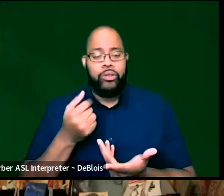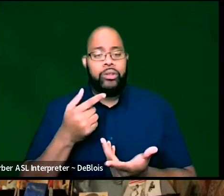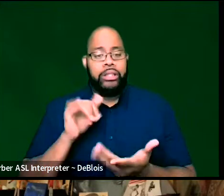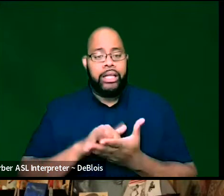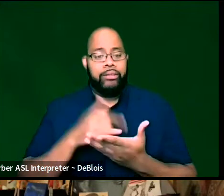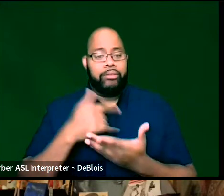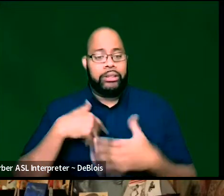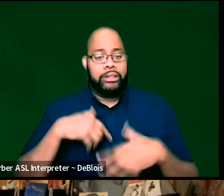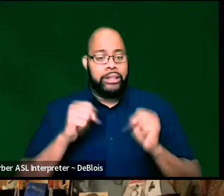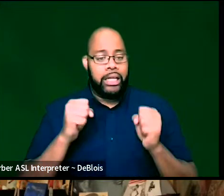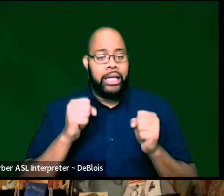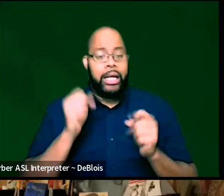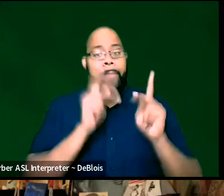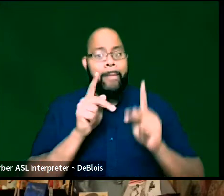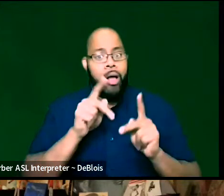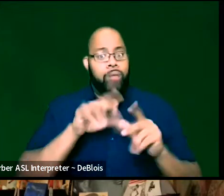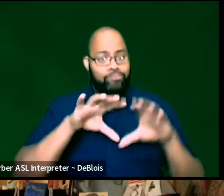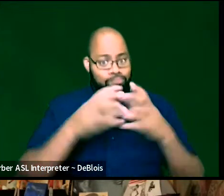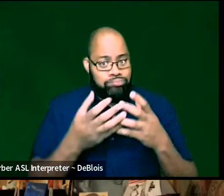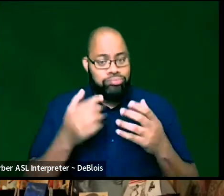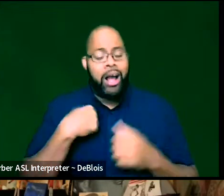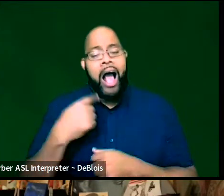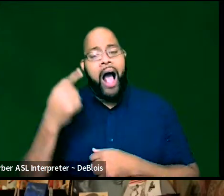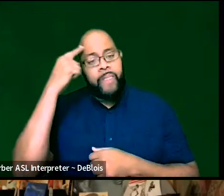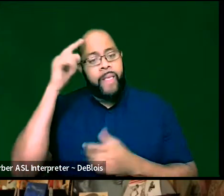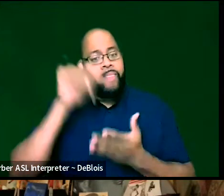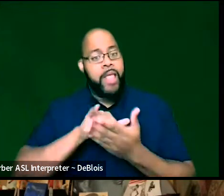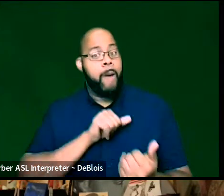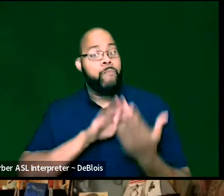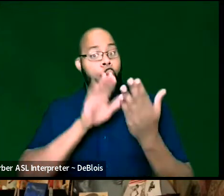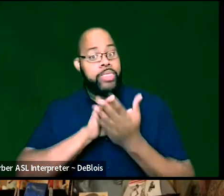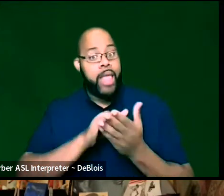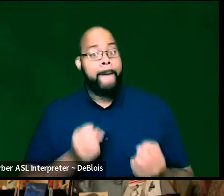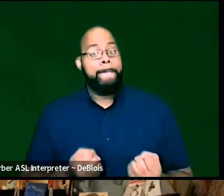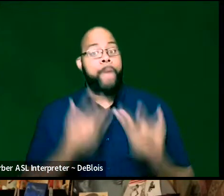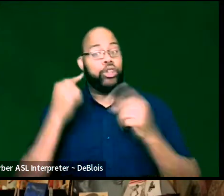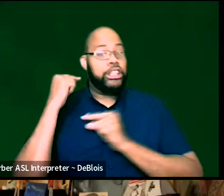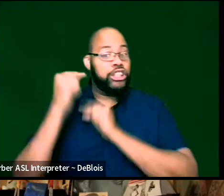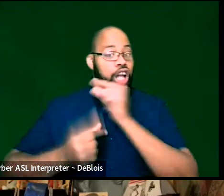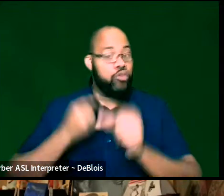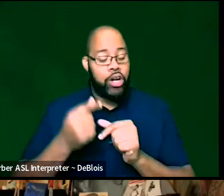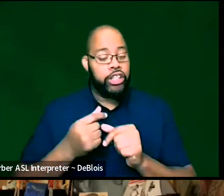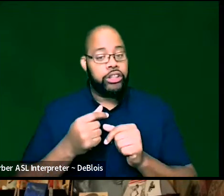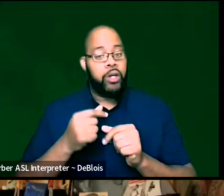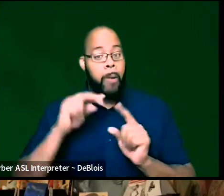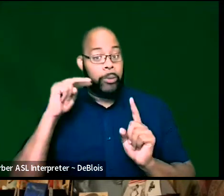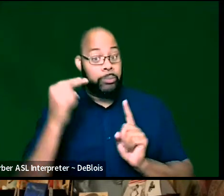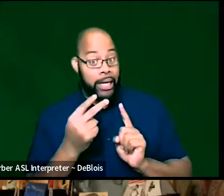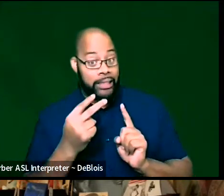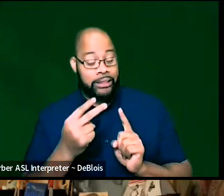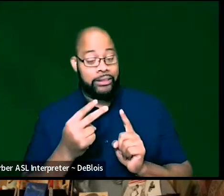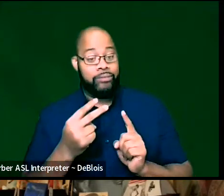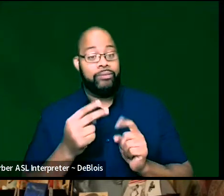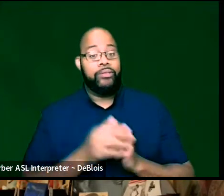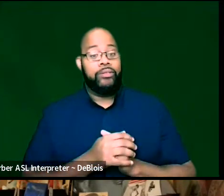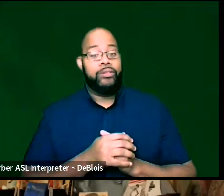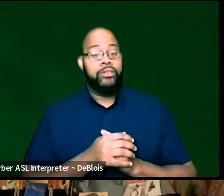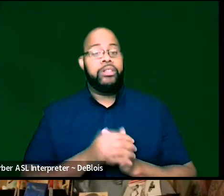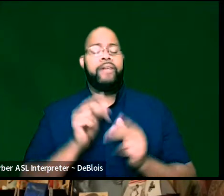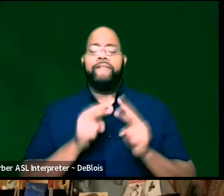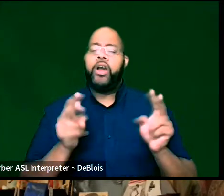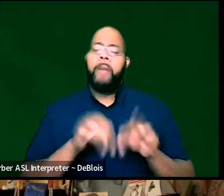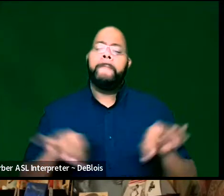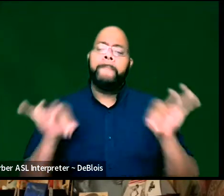take people. And I think approaching it from this multi-generational impact, this perspective is